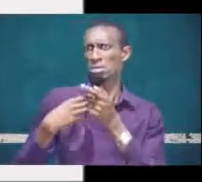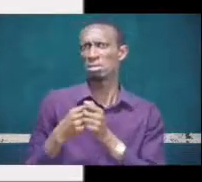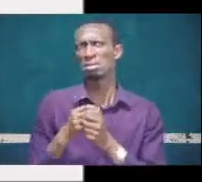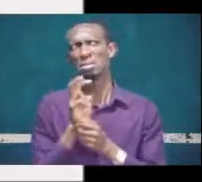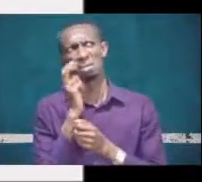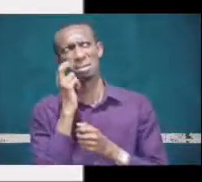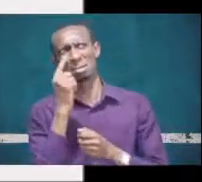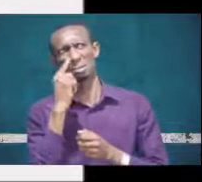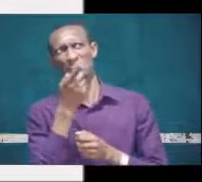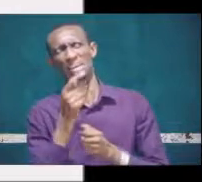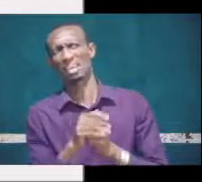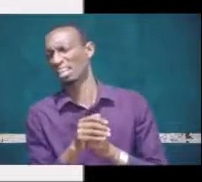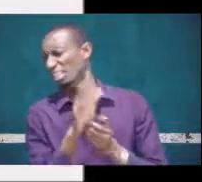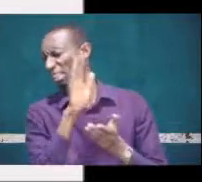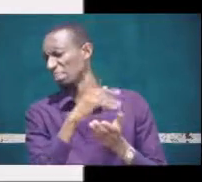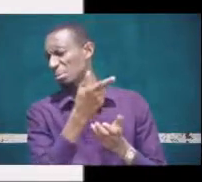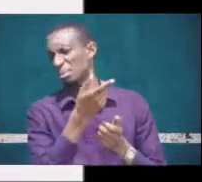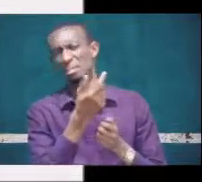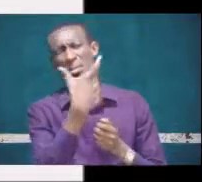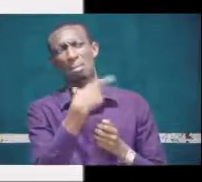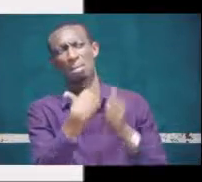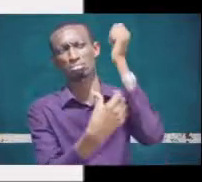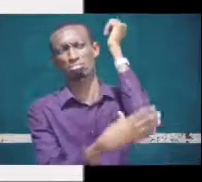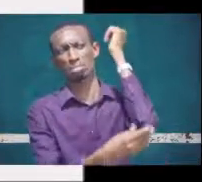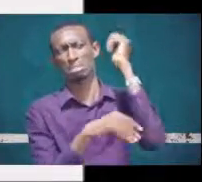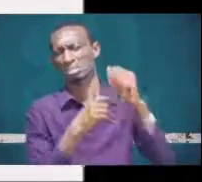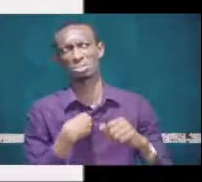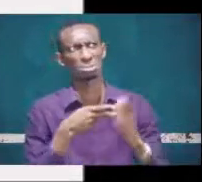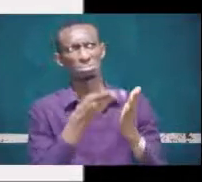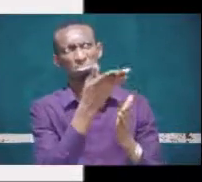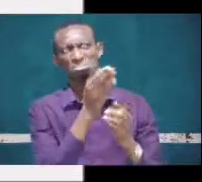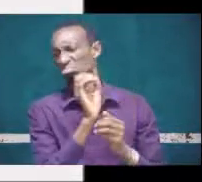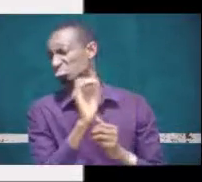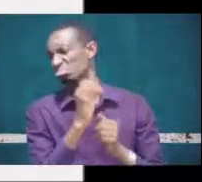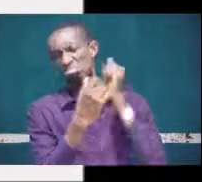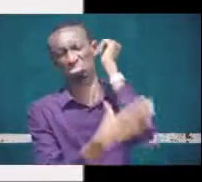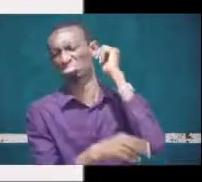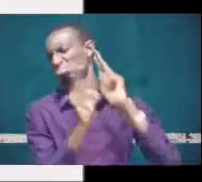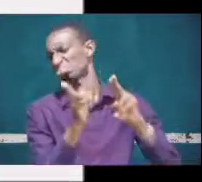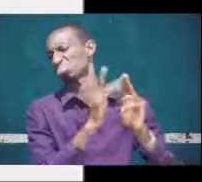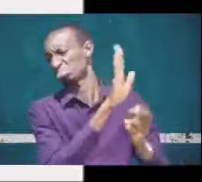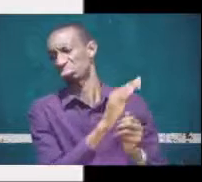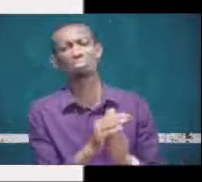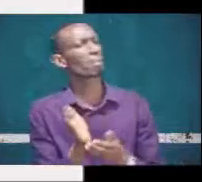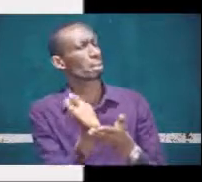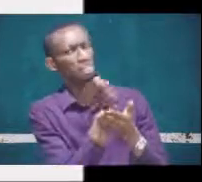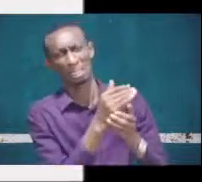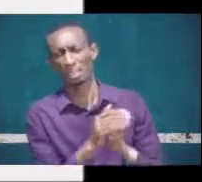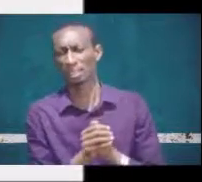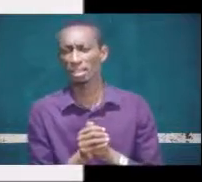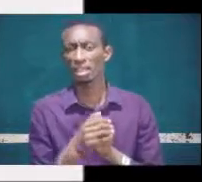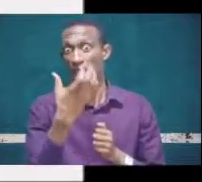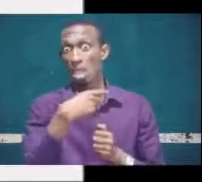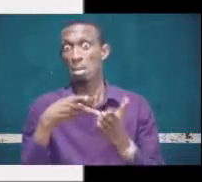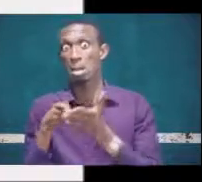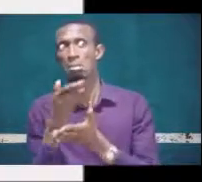these commodities as inferior, as maybe goods for poor people, and then they will reduce their